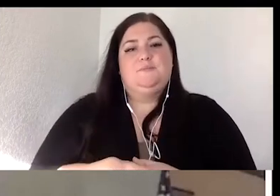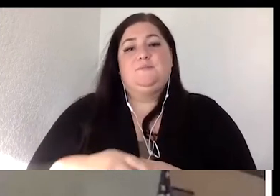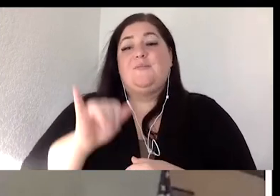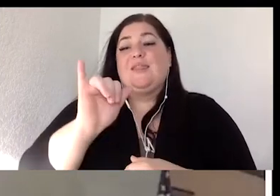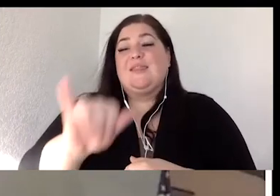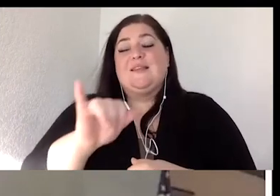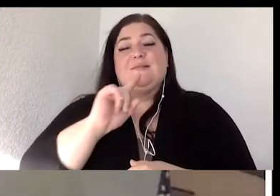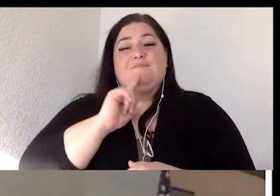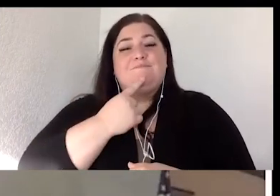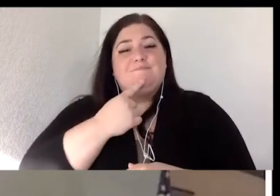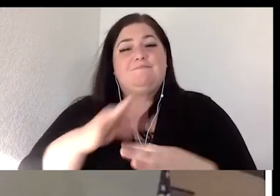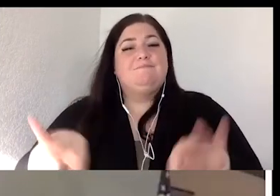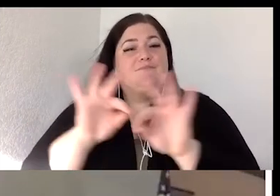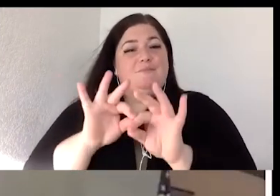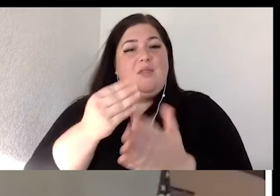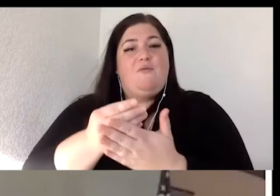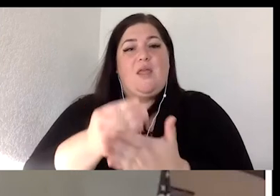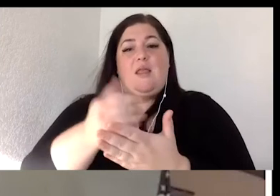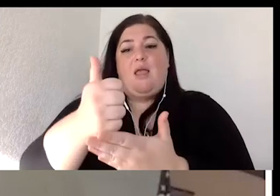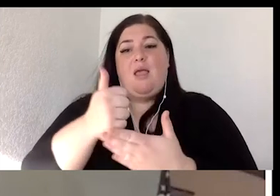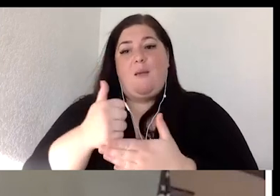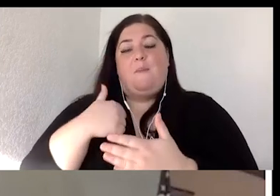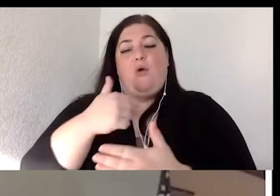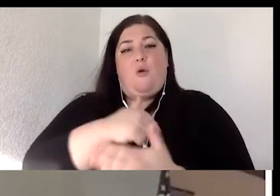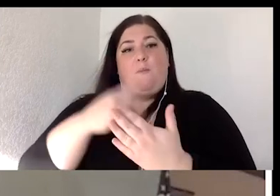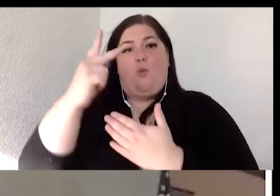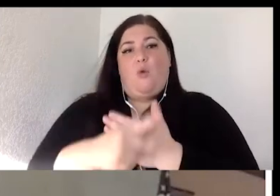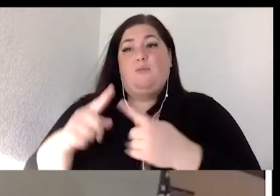critical funding helps our programs keep the doors open.